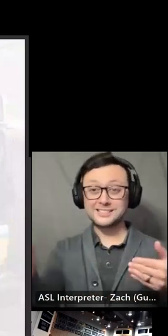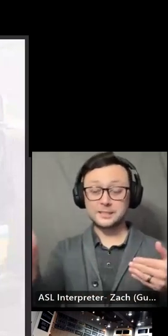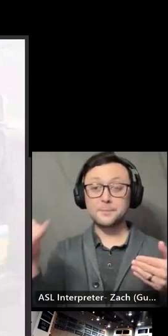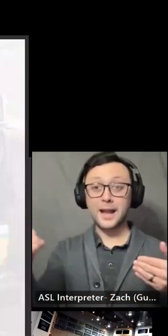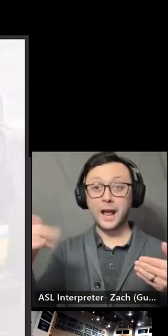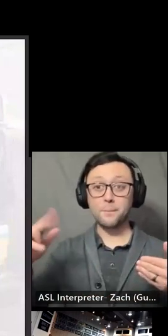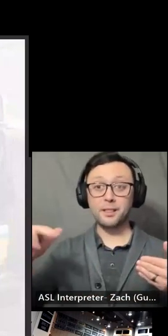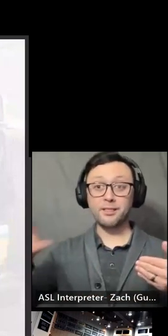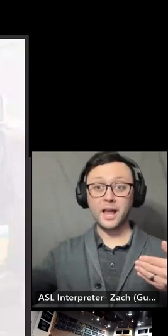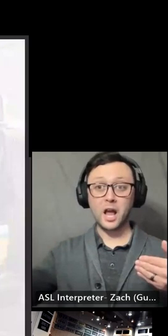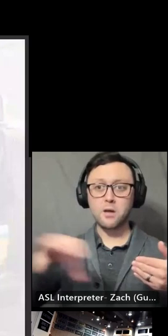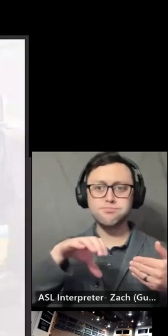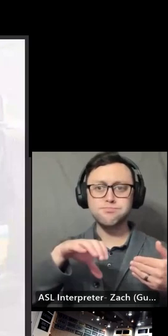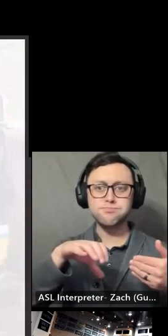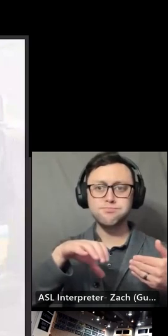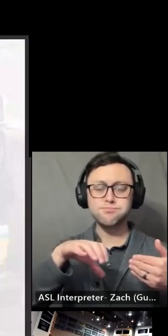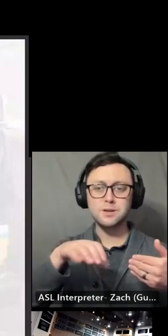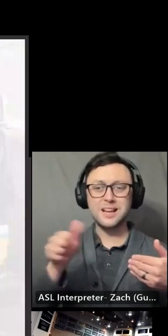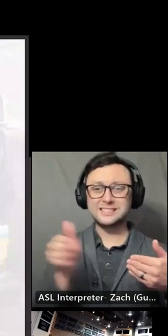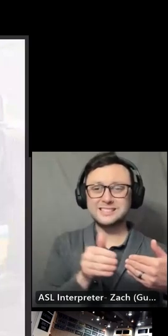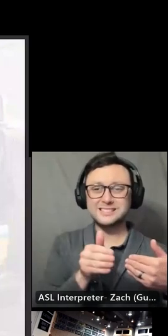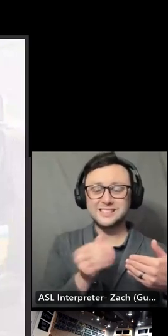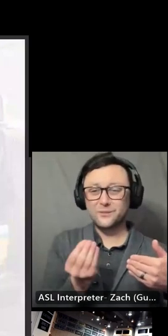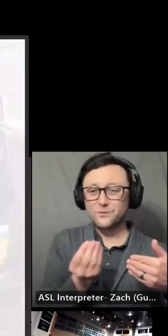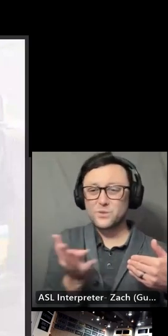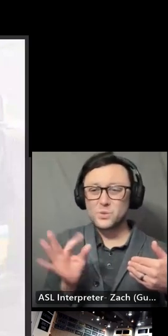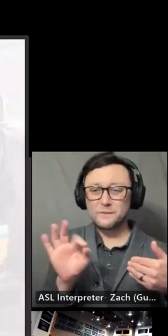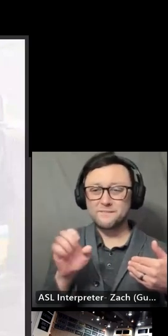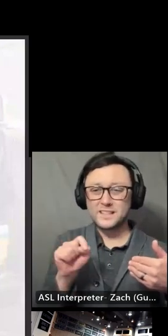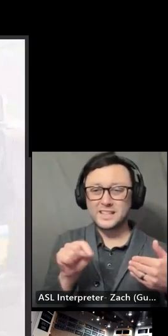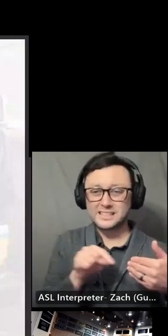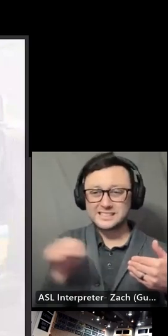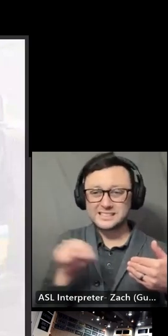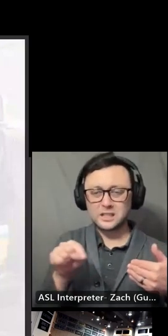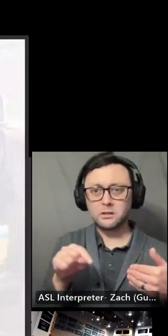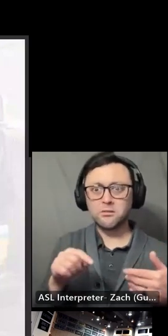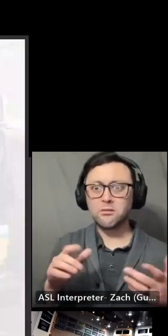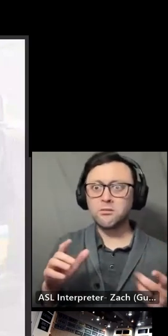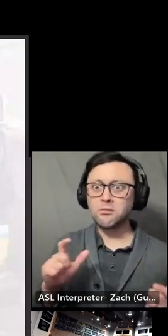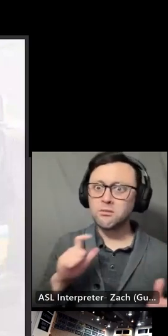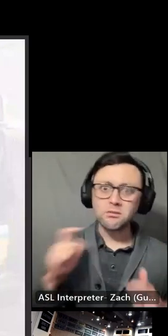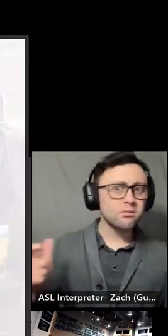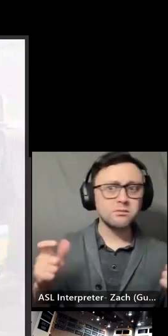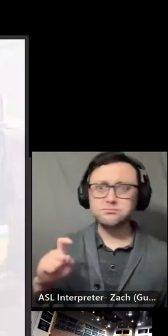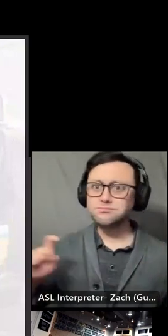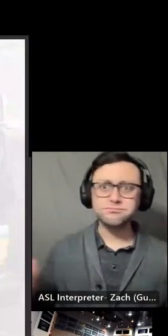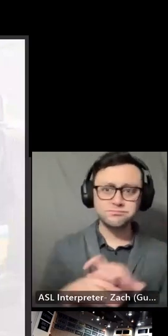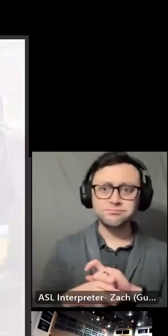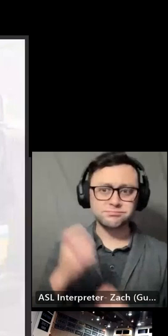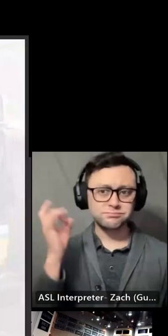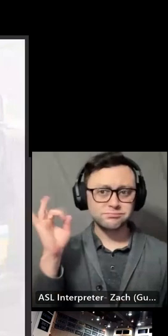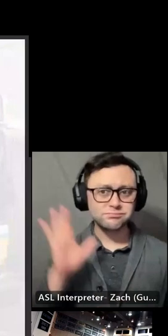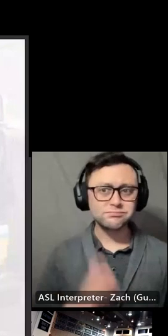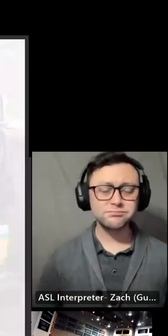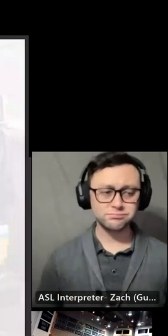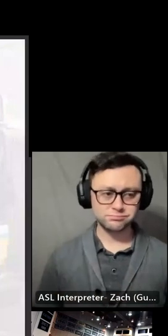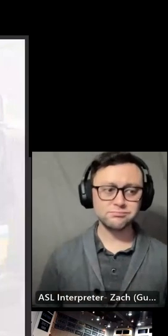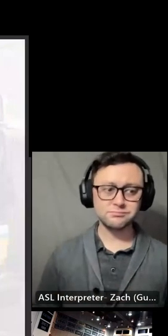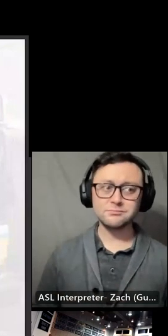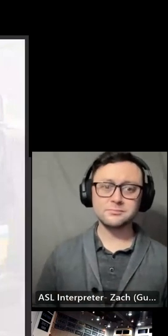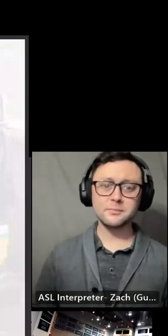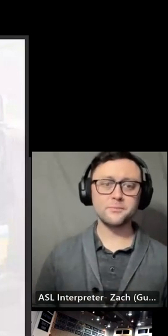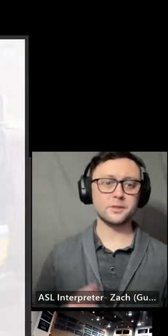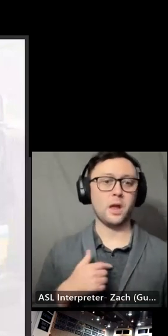your property or a handful of feet away will be a humongous change. And so I